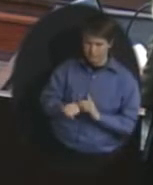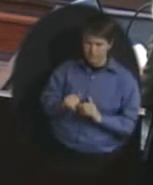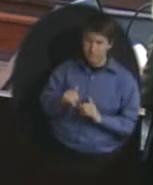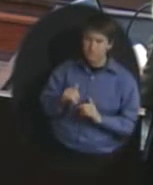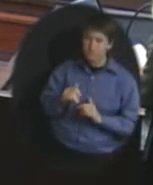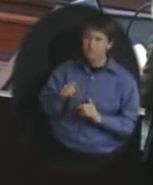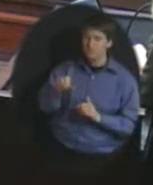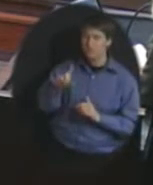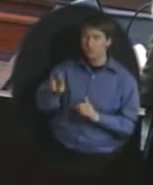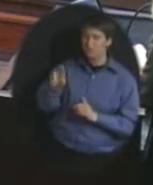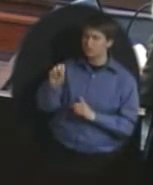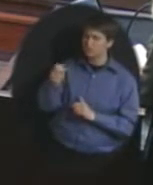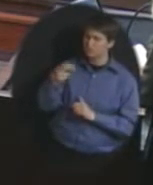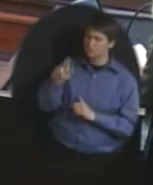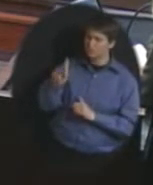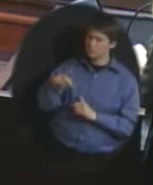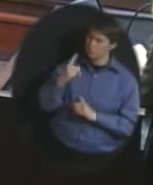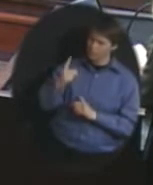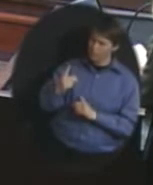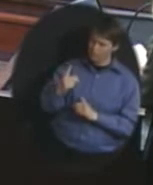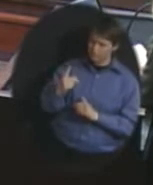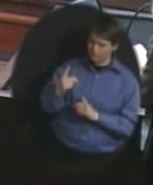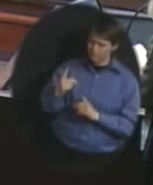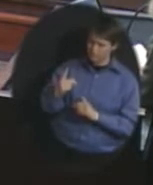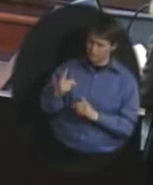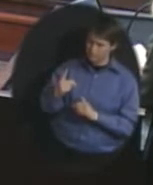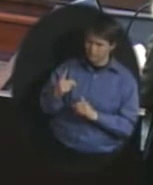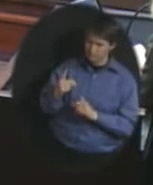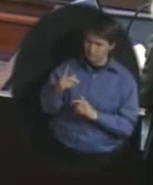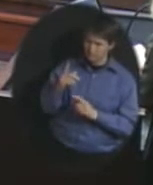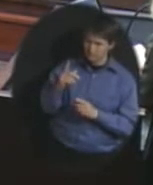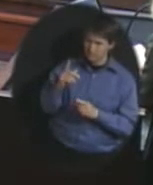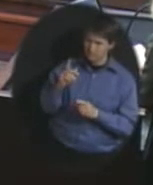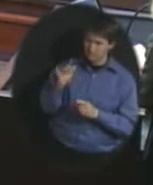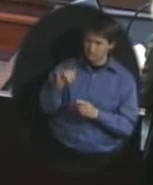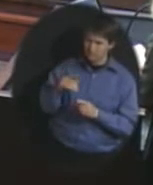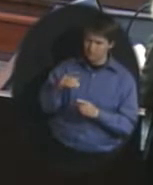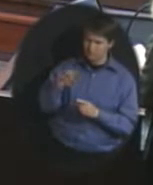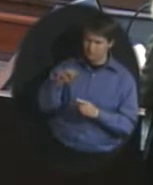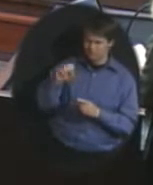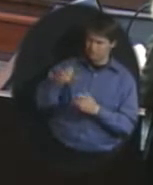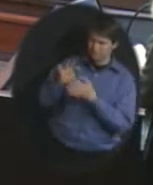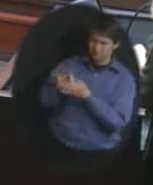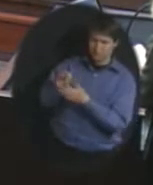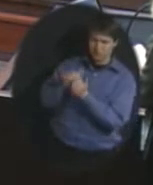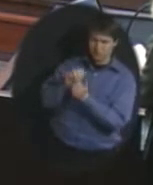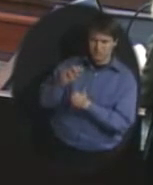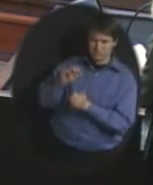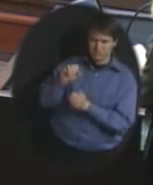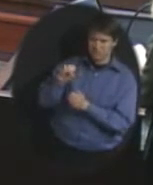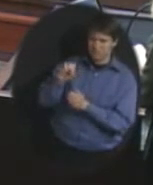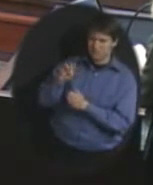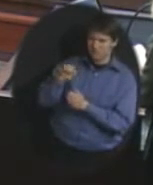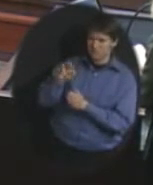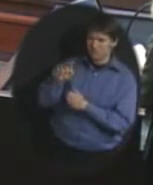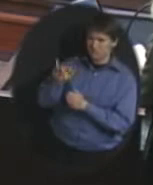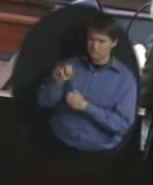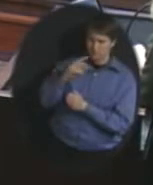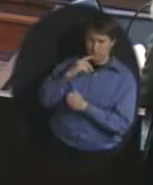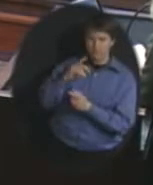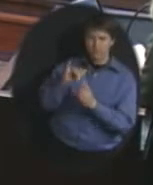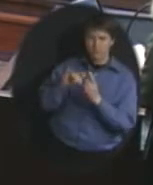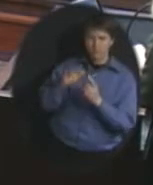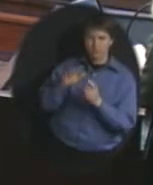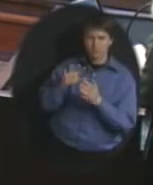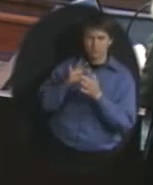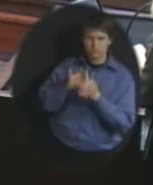And Dr. Shirk, one of them, kind of preparing on what Ms. Martin said, is in addition, Avid Strategies are being implemented school-wide in many